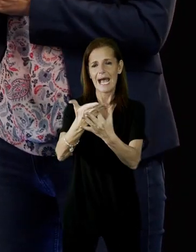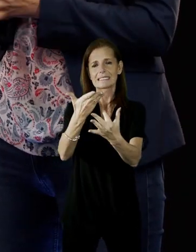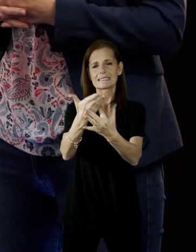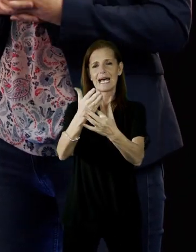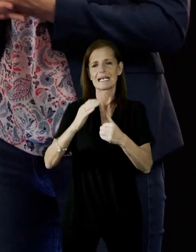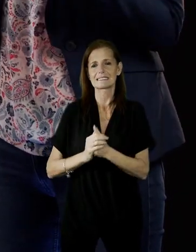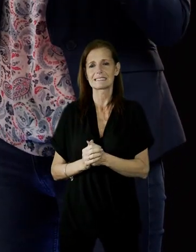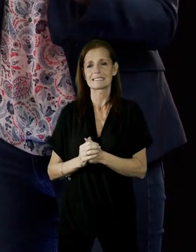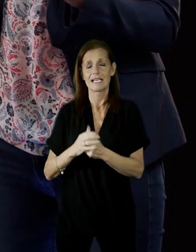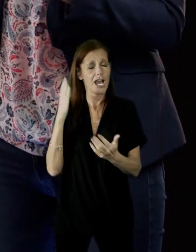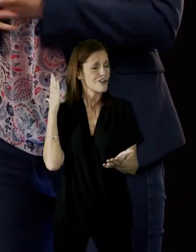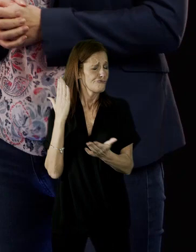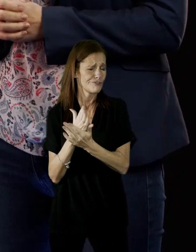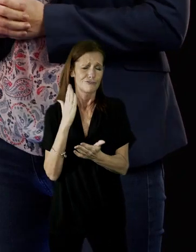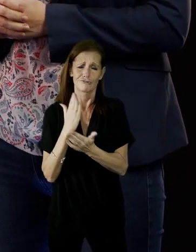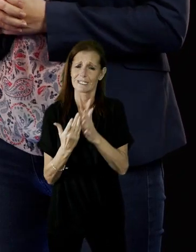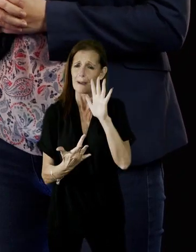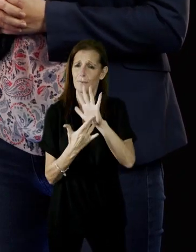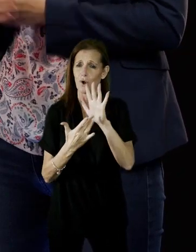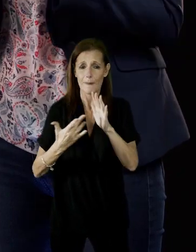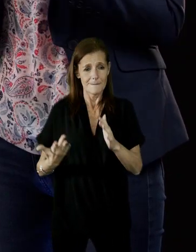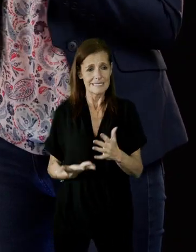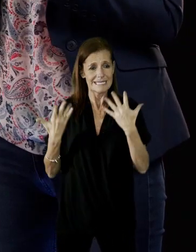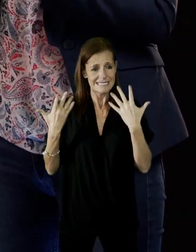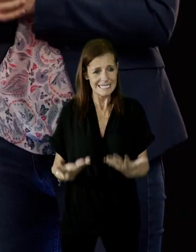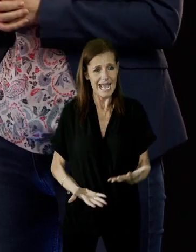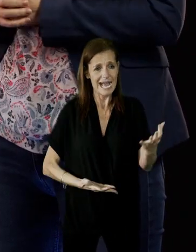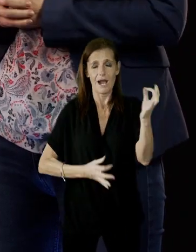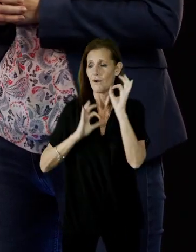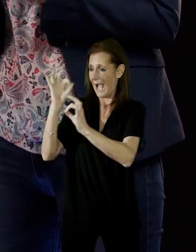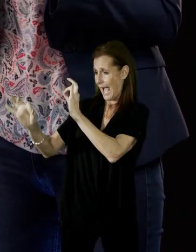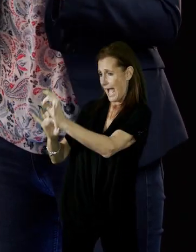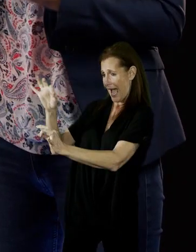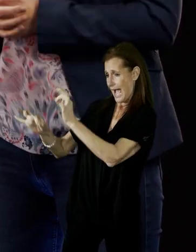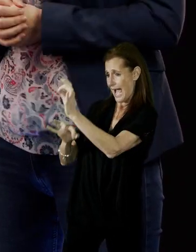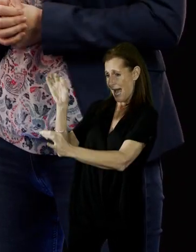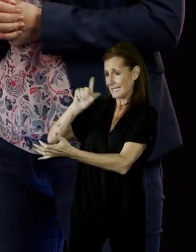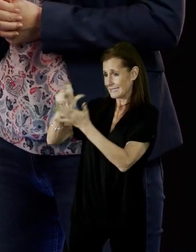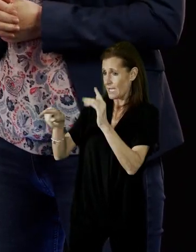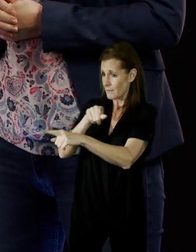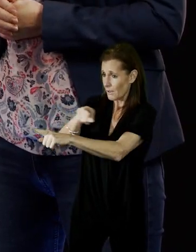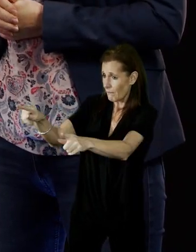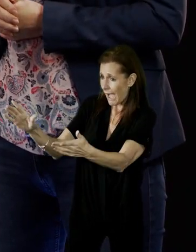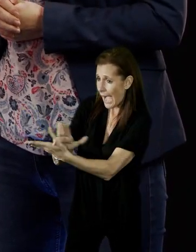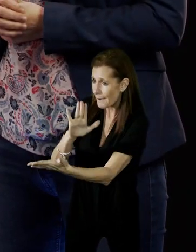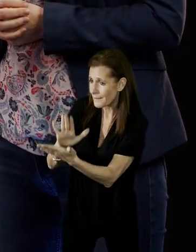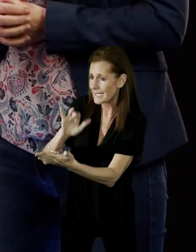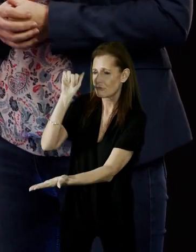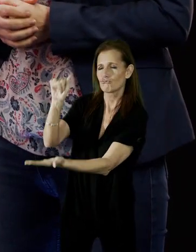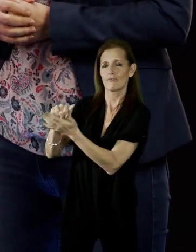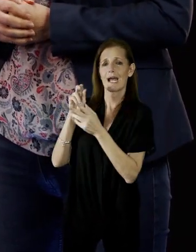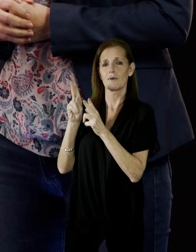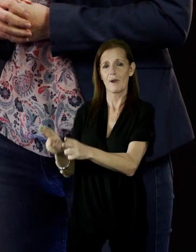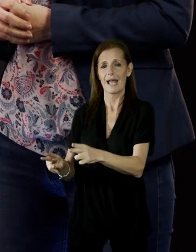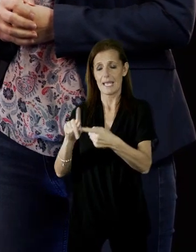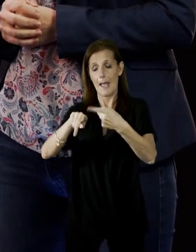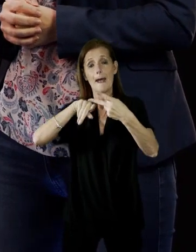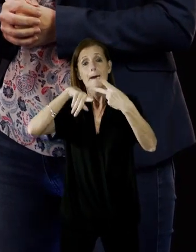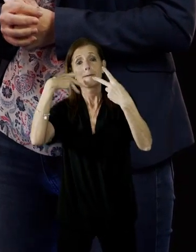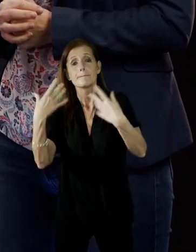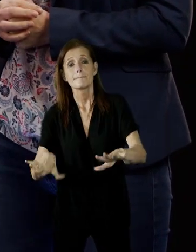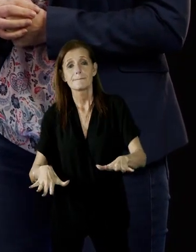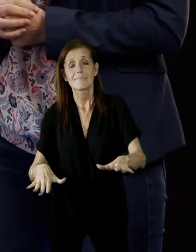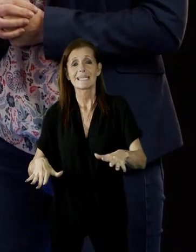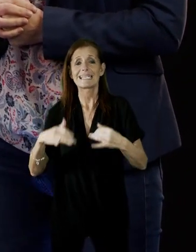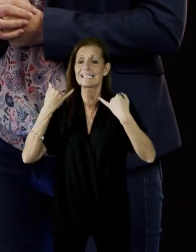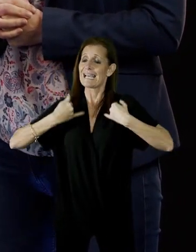really importantly, businesses are now asking people with disabled people if they're happy and they're doing it right. Yeah, we brought Ill Abilities to the area, which